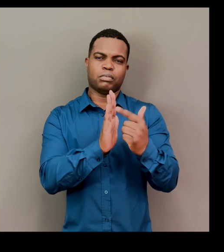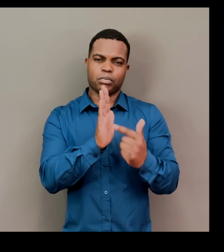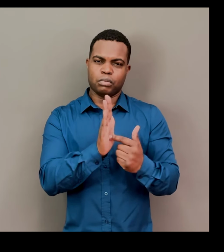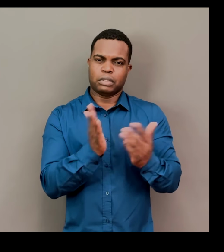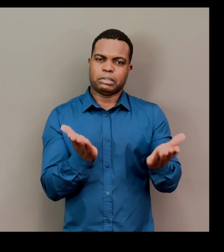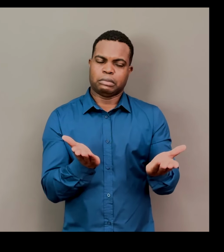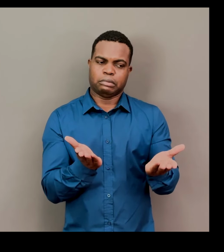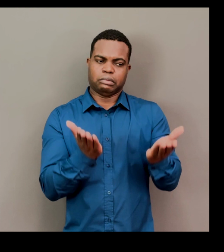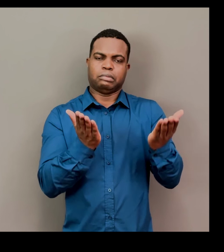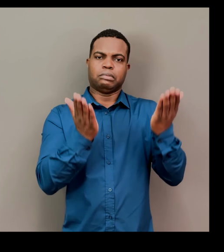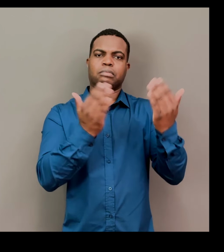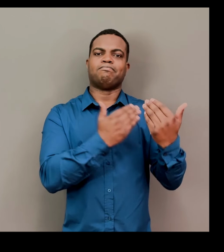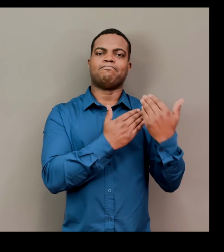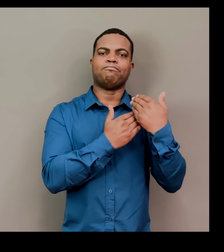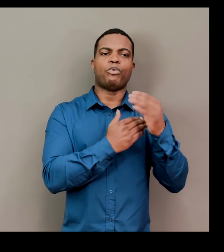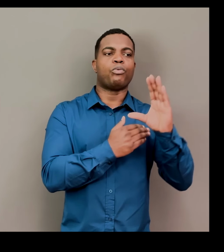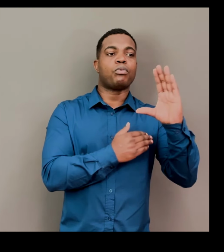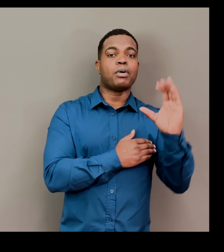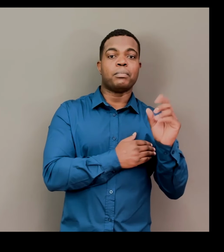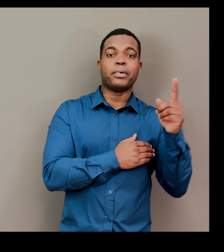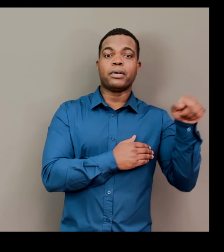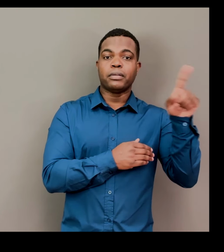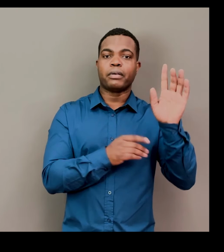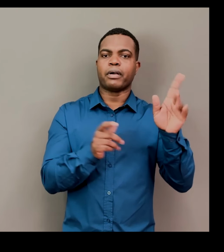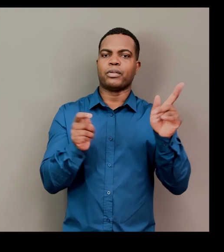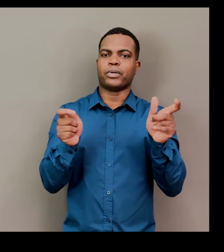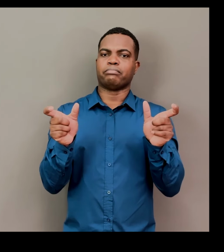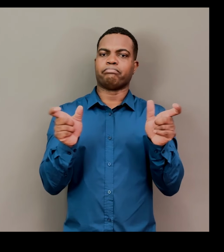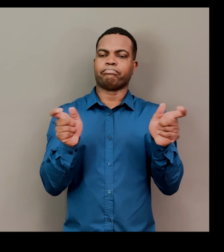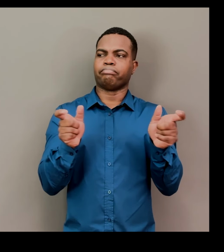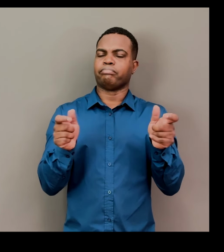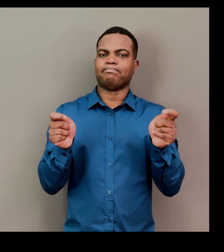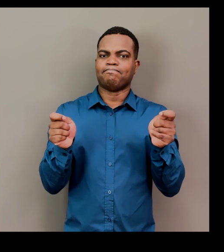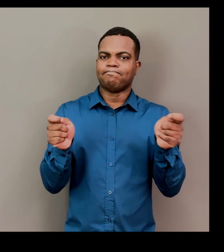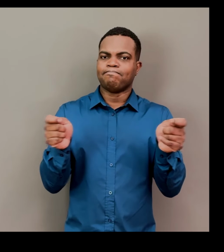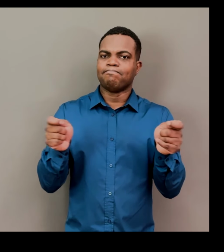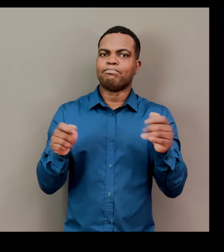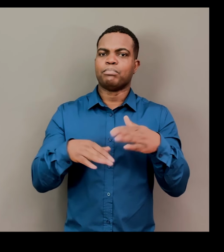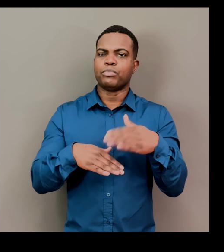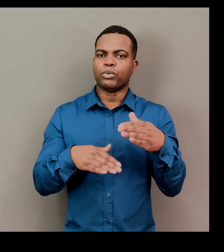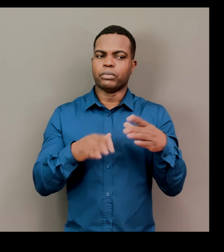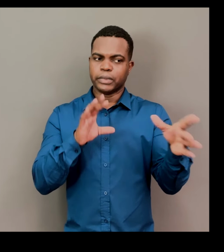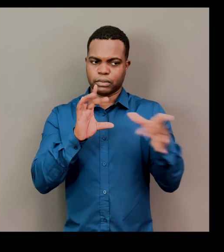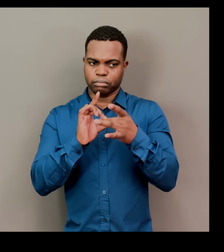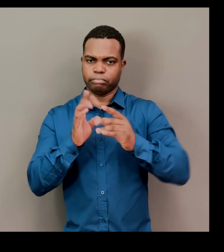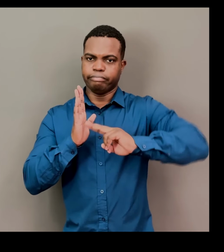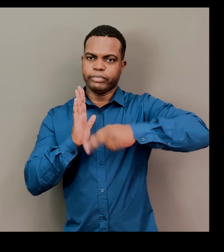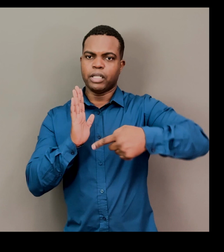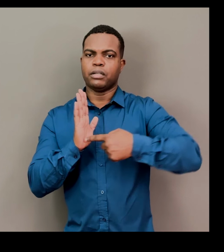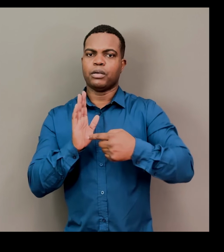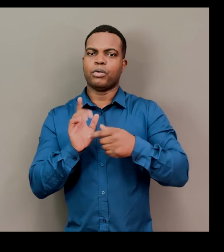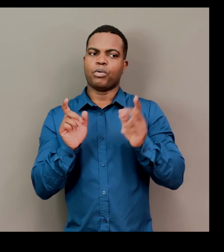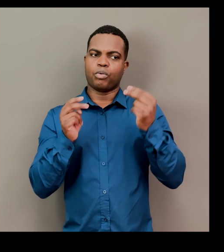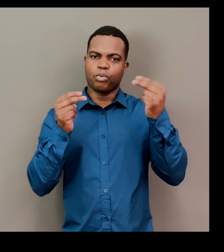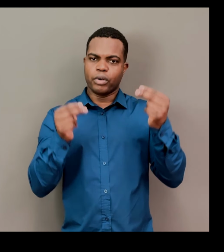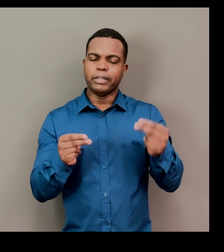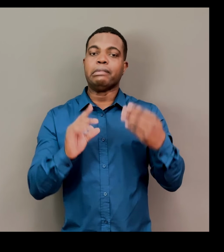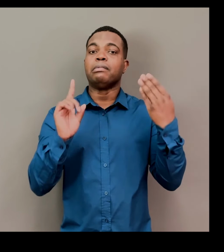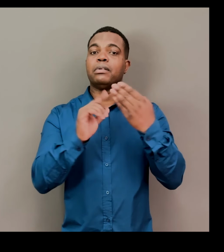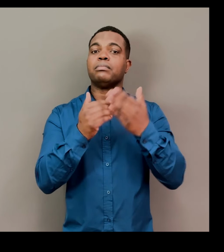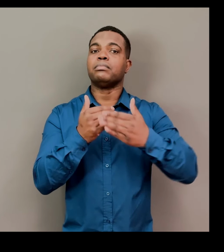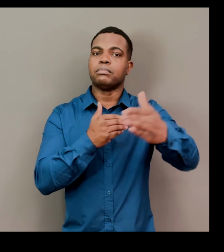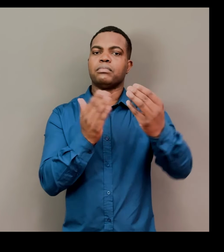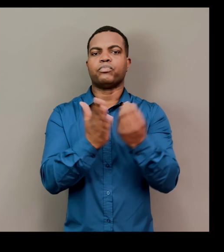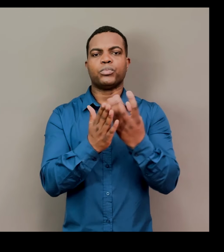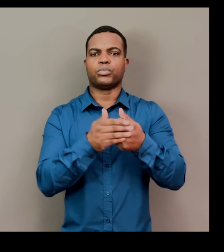with responsibility shared between the regulators and companies signatories to the code. It complemented the